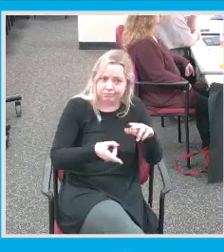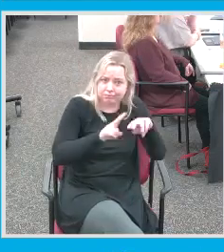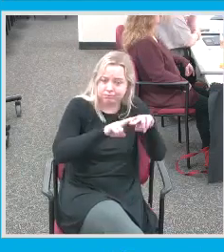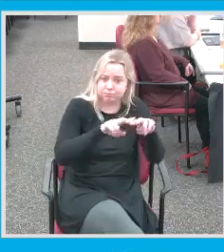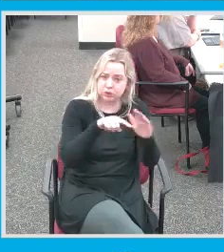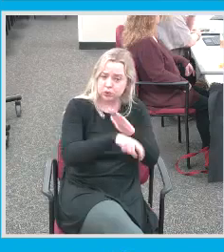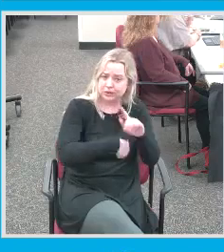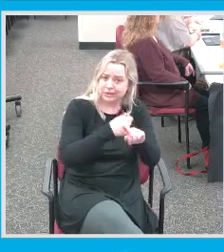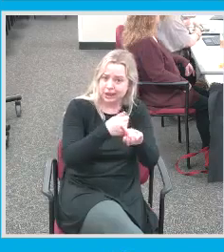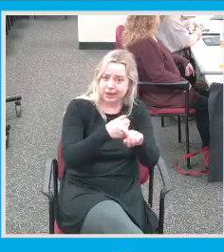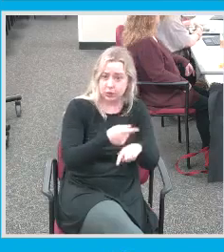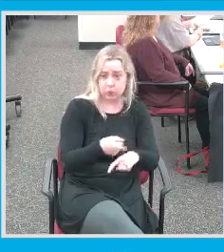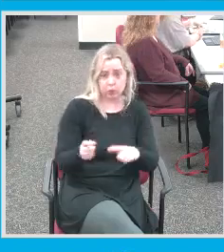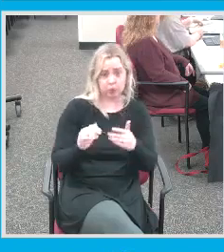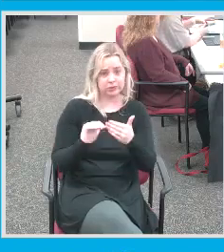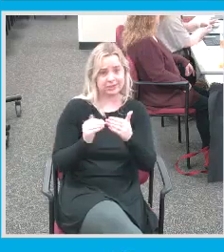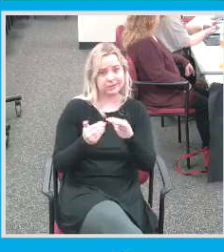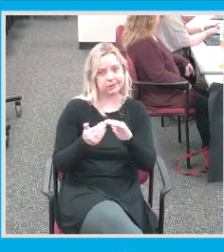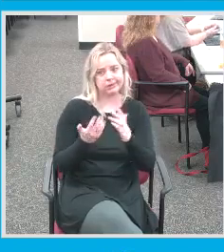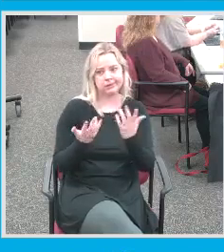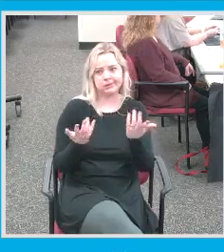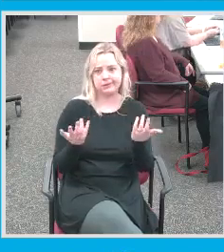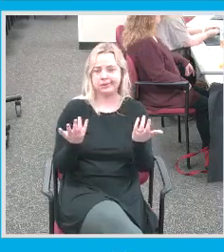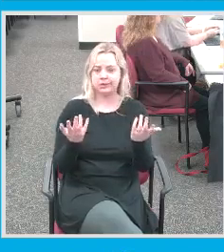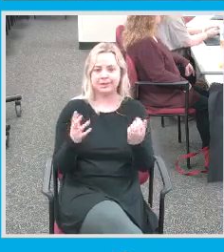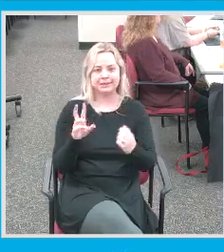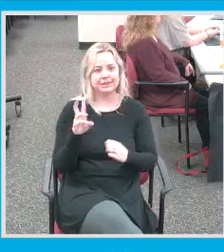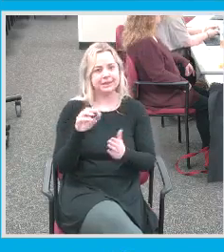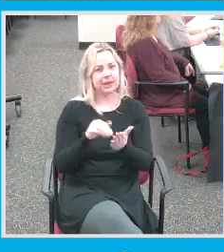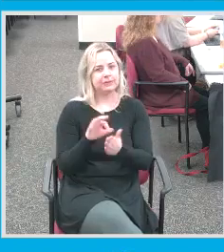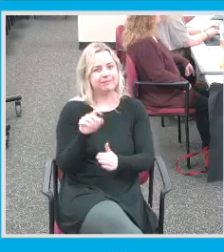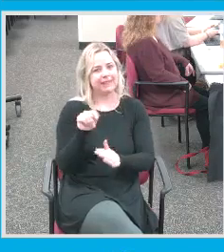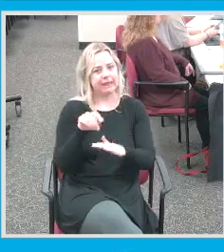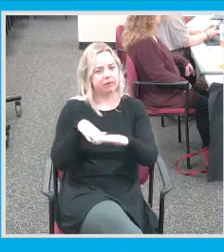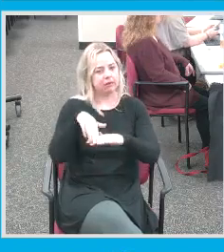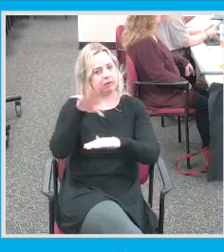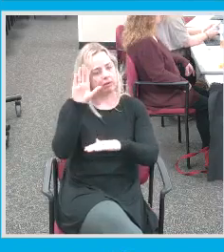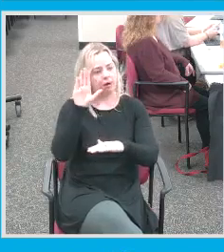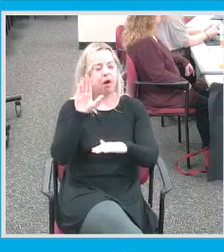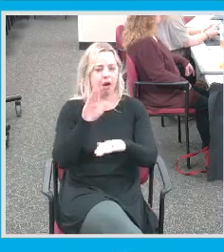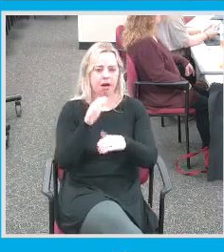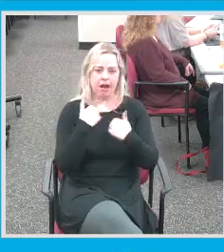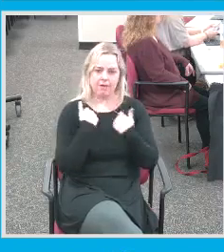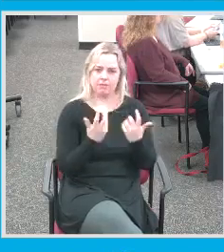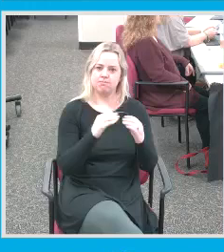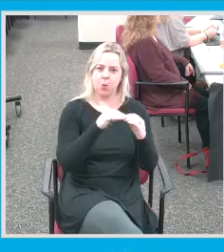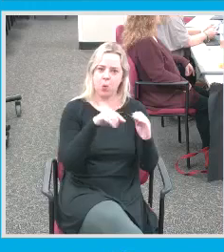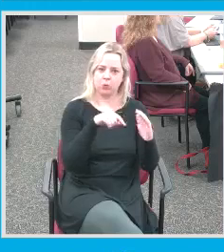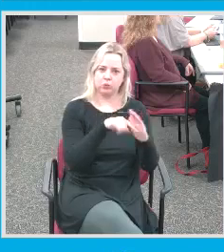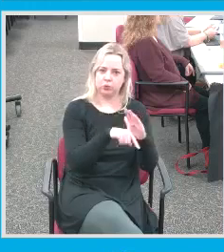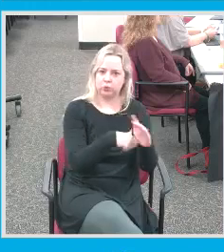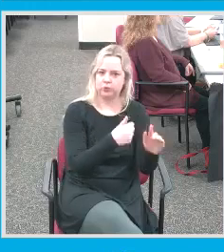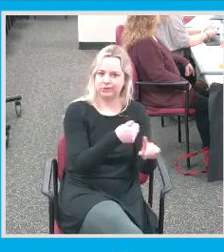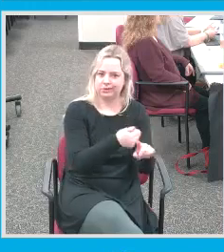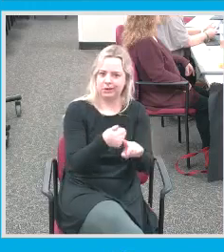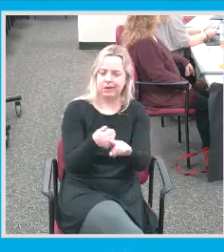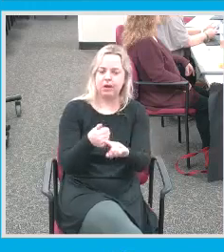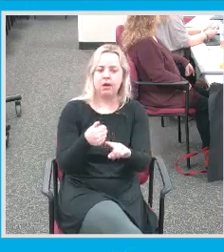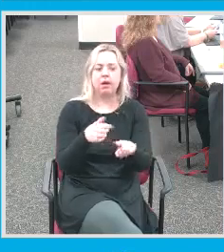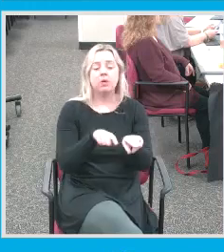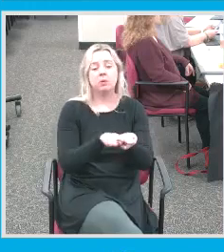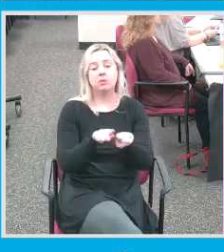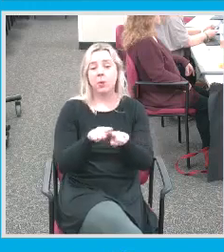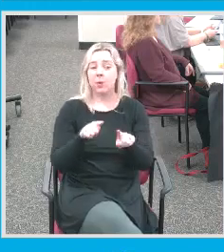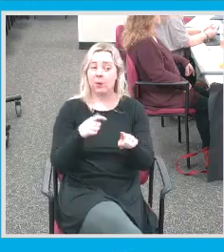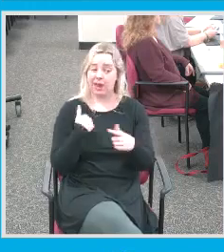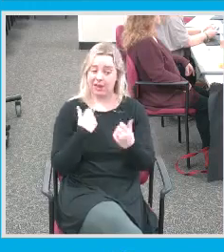higher elevation, like 6,000, 5,000 feet, have more suicides than lower. And just other things. The military population,